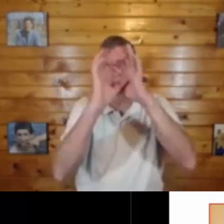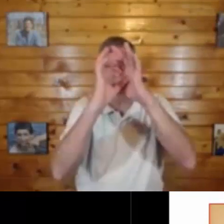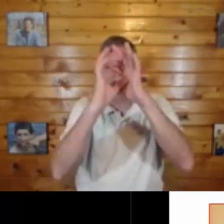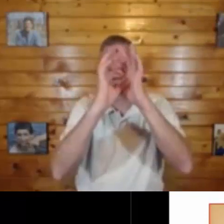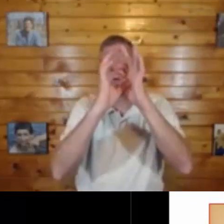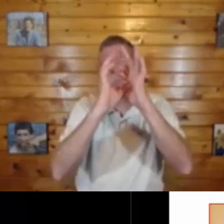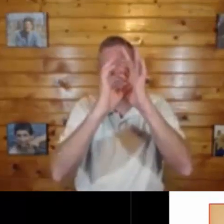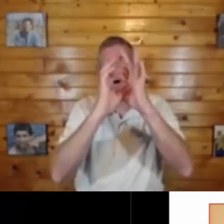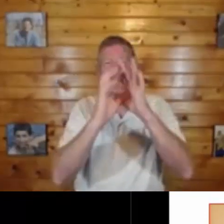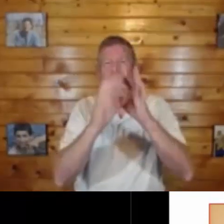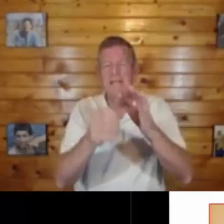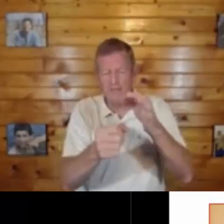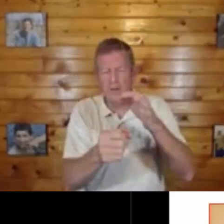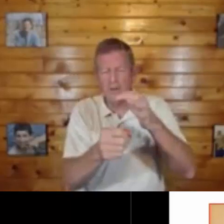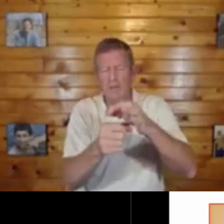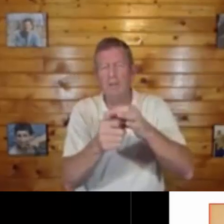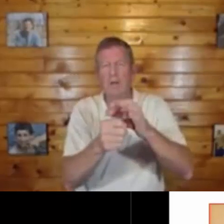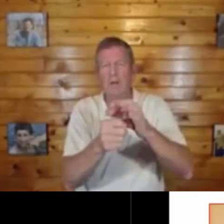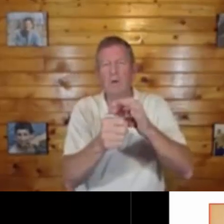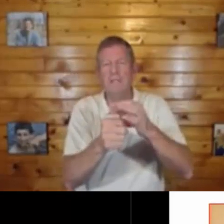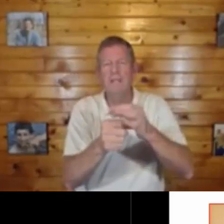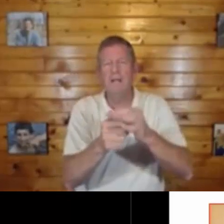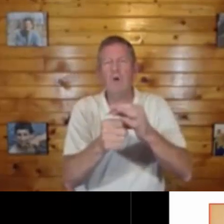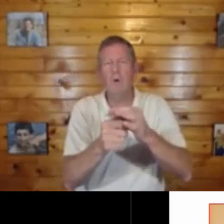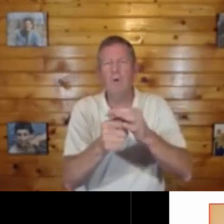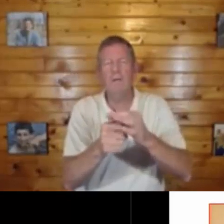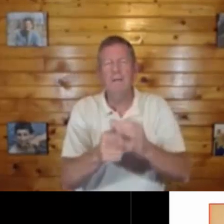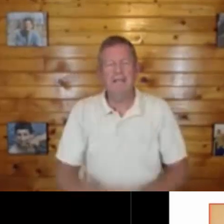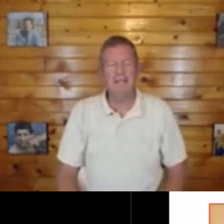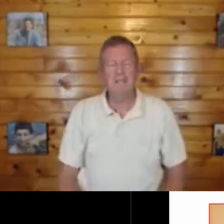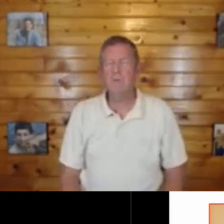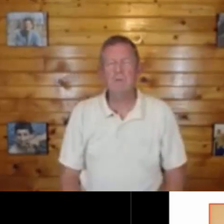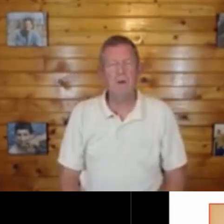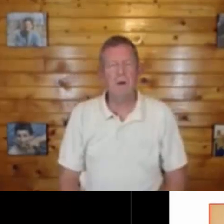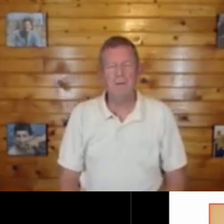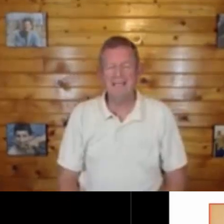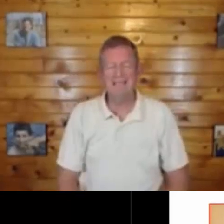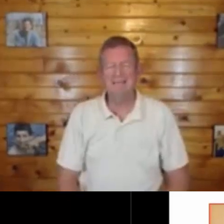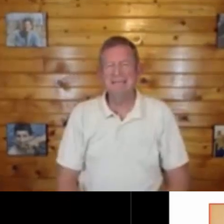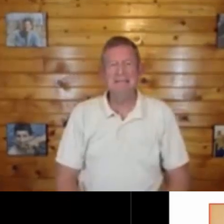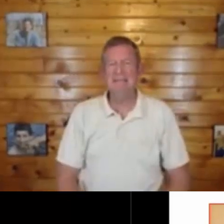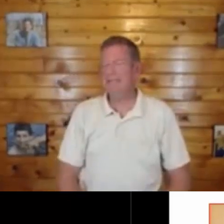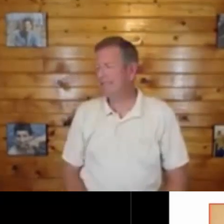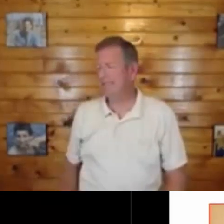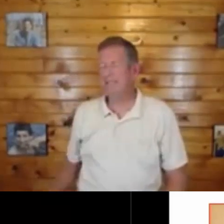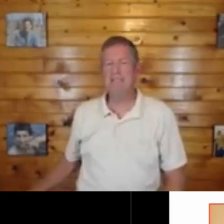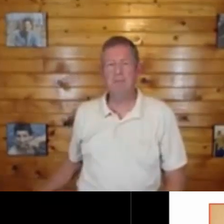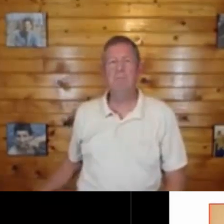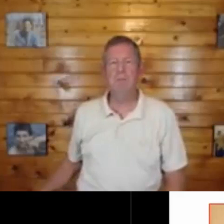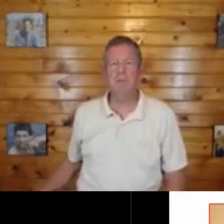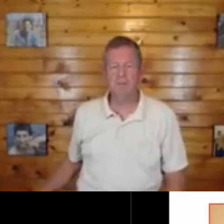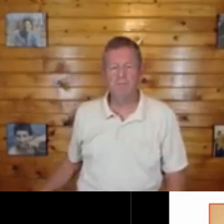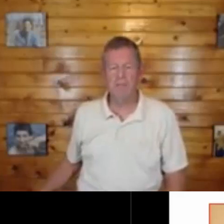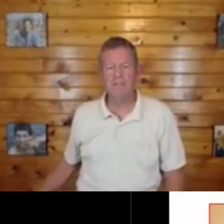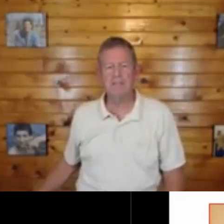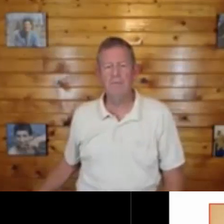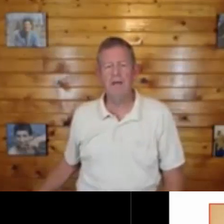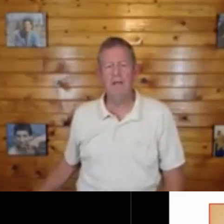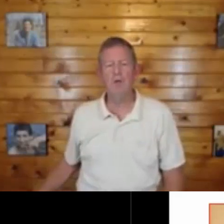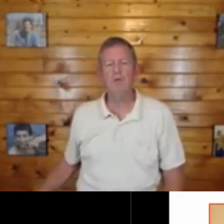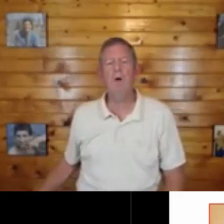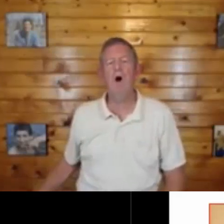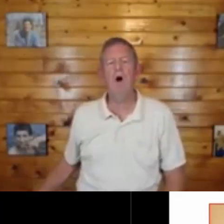give you this little tiny, like a little ball on top of a cone, and it's so small that it's embarrassing, frankly.